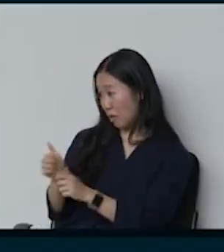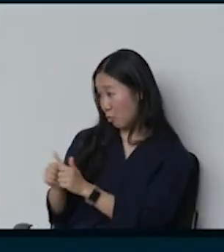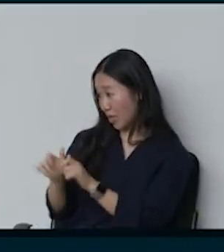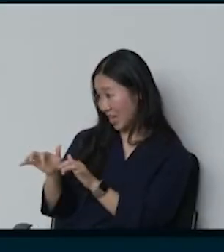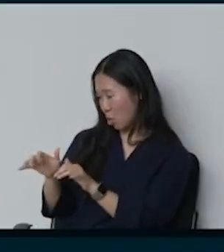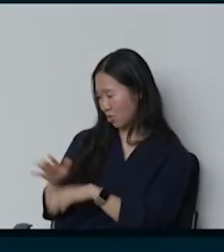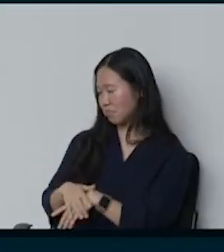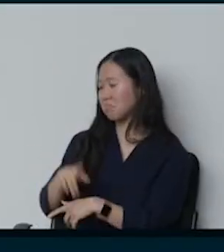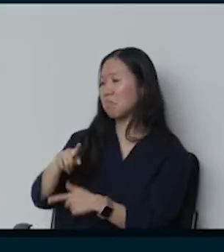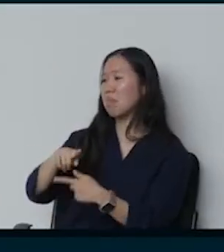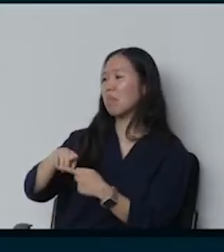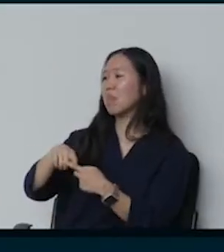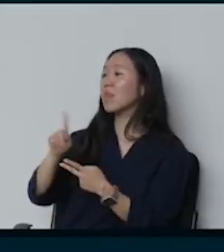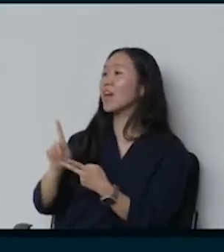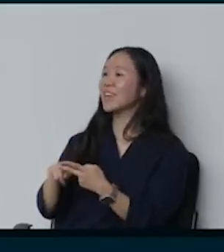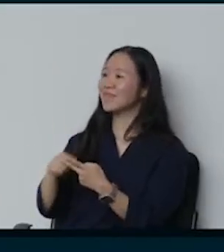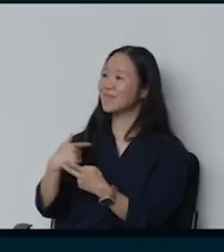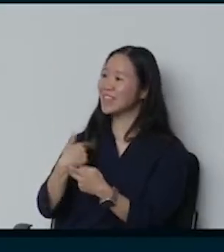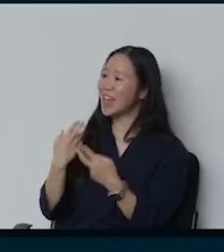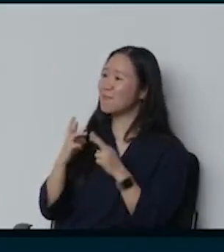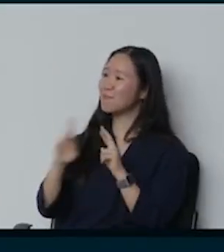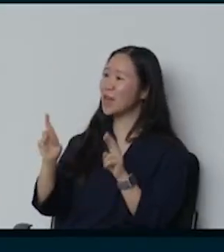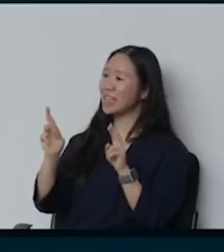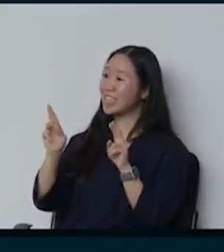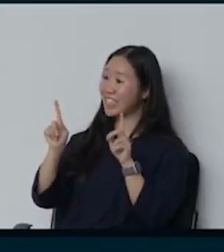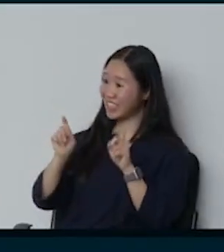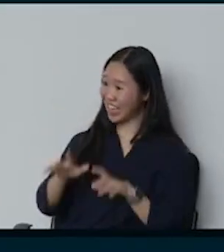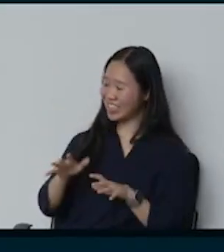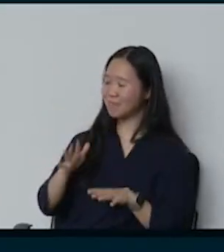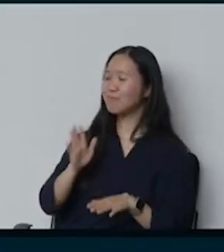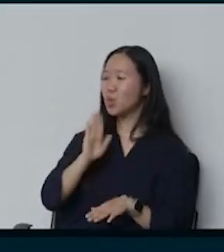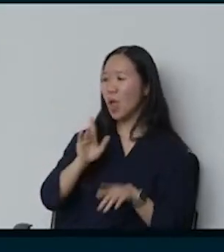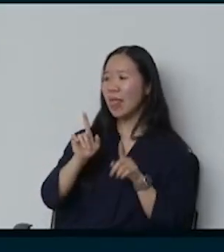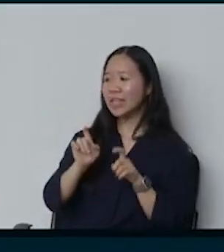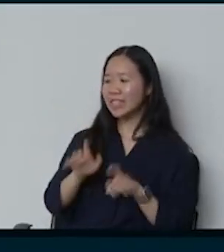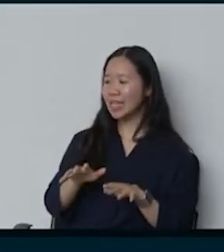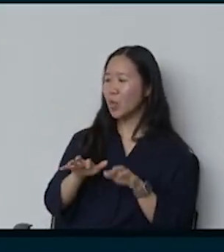then when I'm ready to test it, I'm going to test it with the keyboard. I'm going to use an